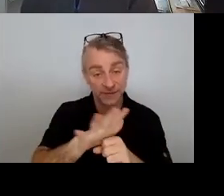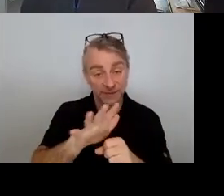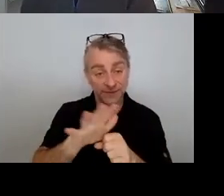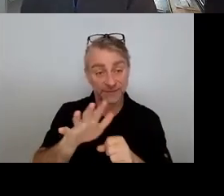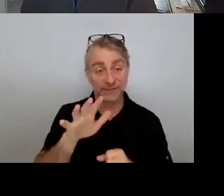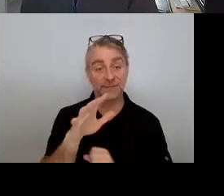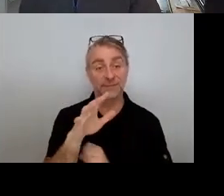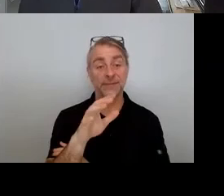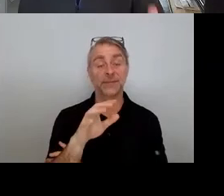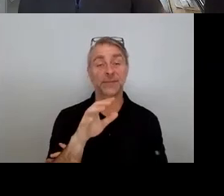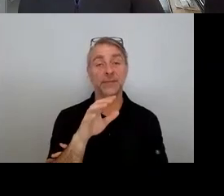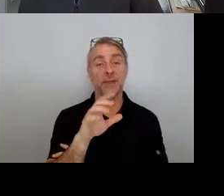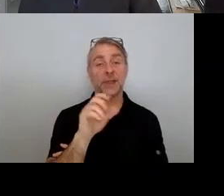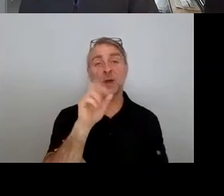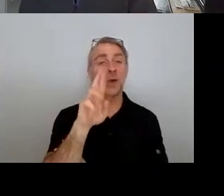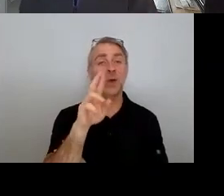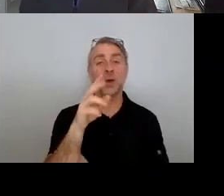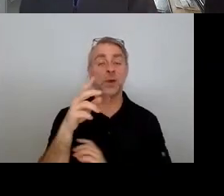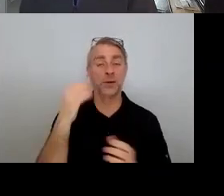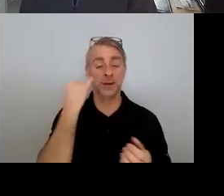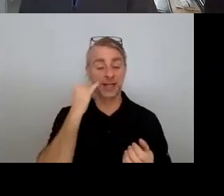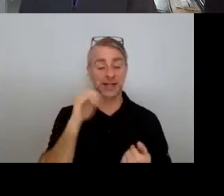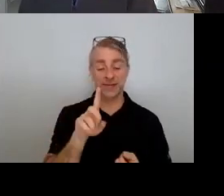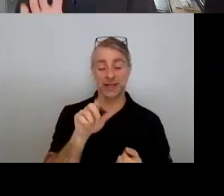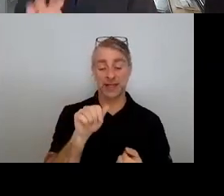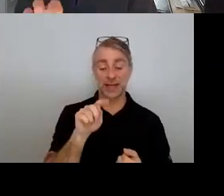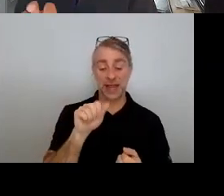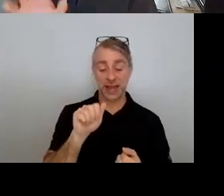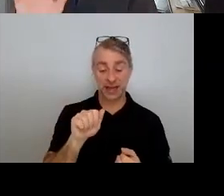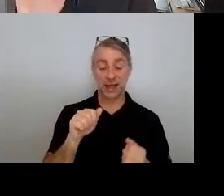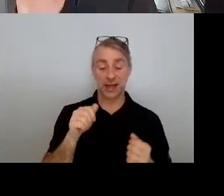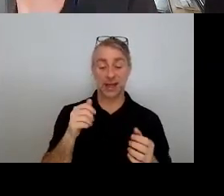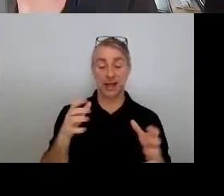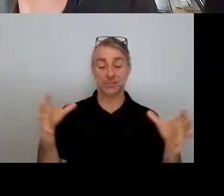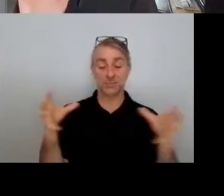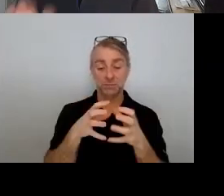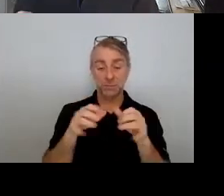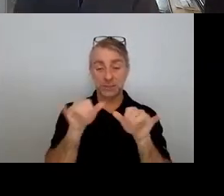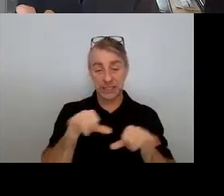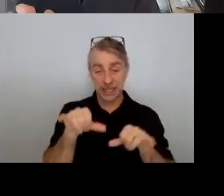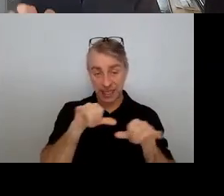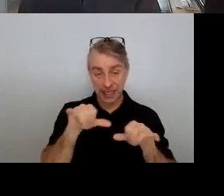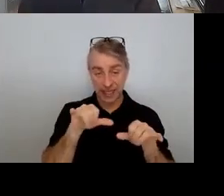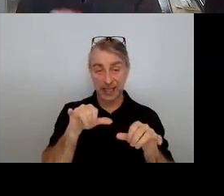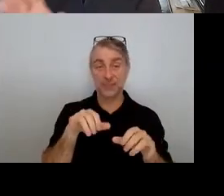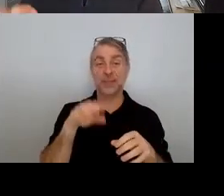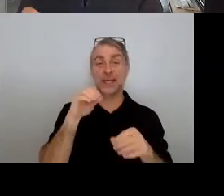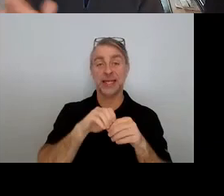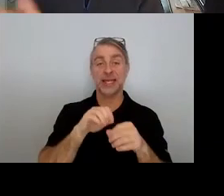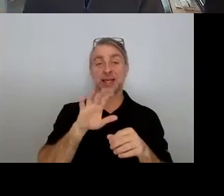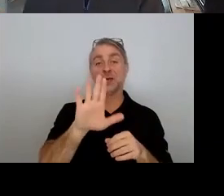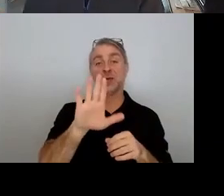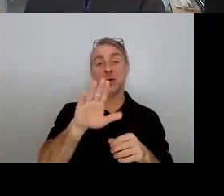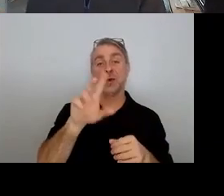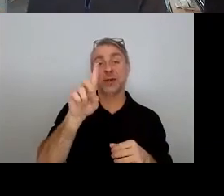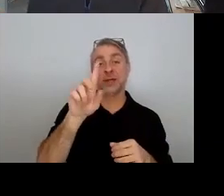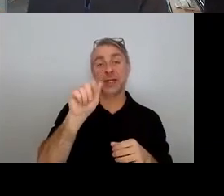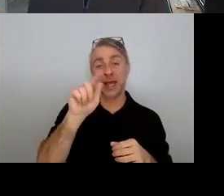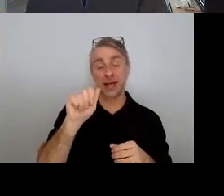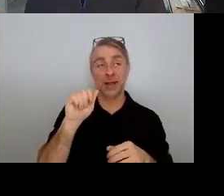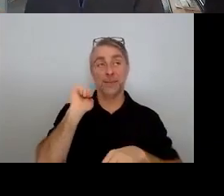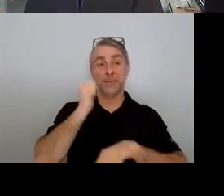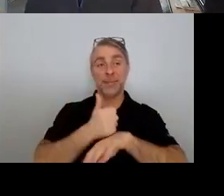or whether or not the homogeneity or heterogeneity we see in the set of observed effect sizes is due to chance,